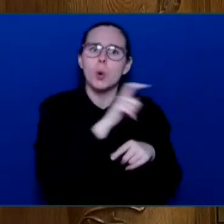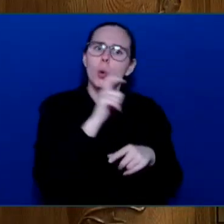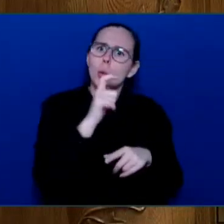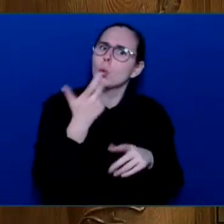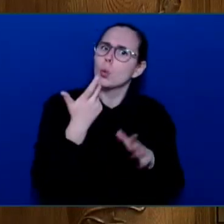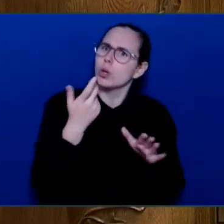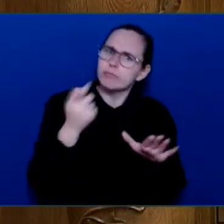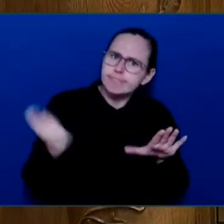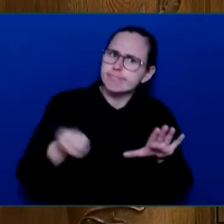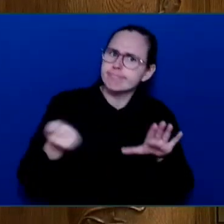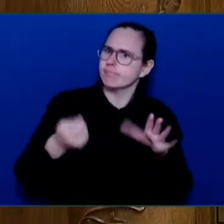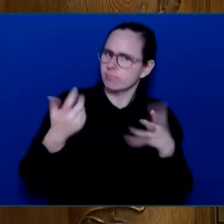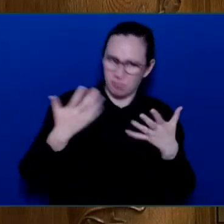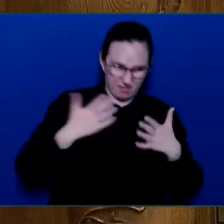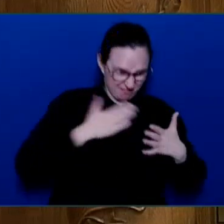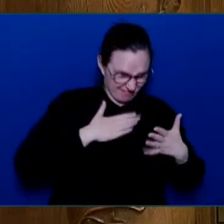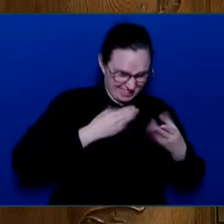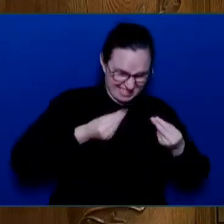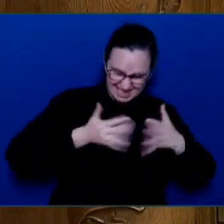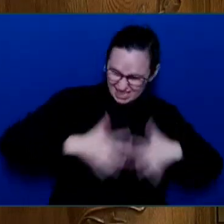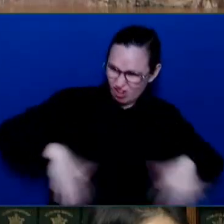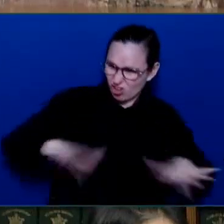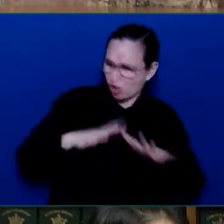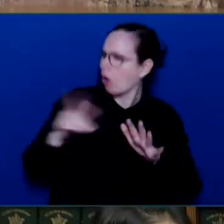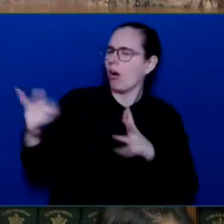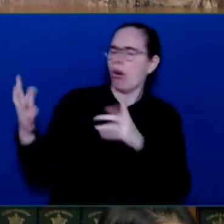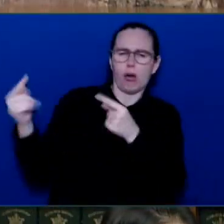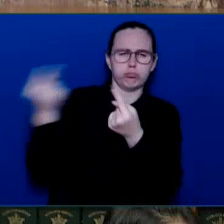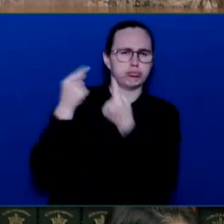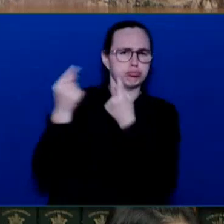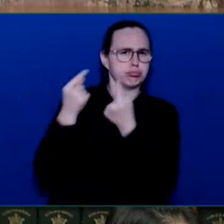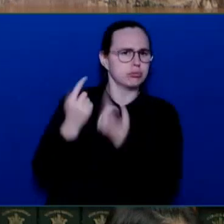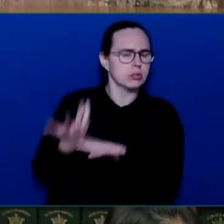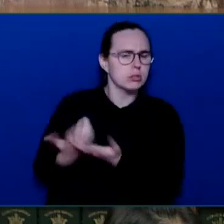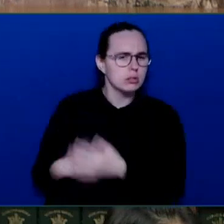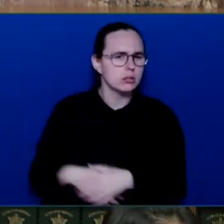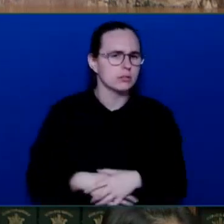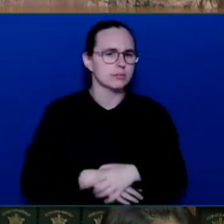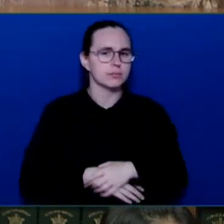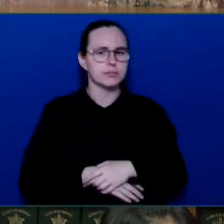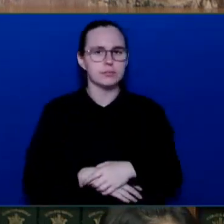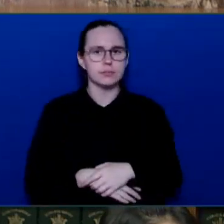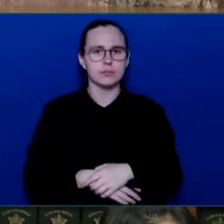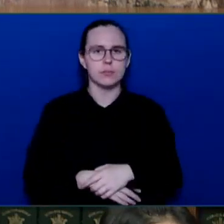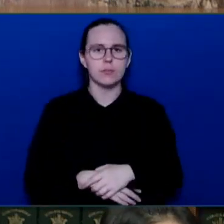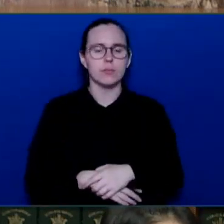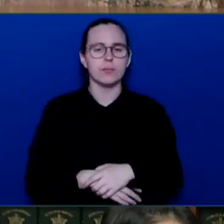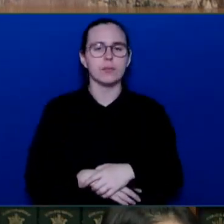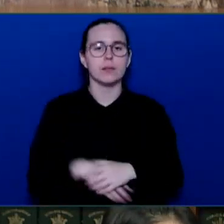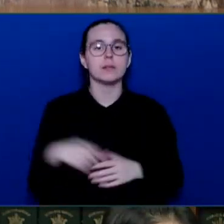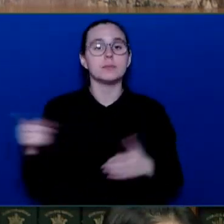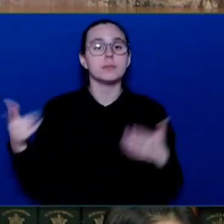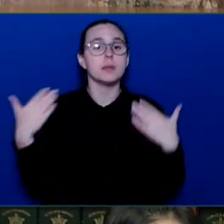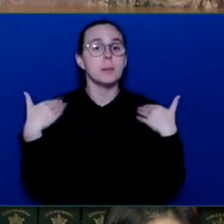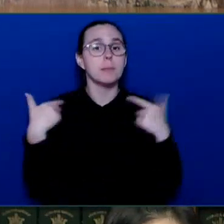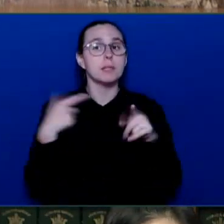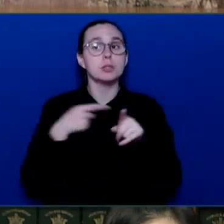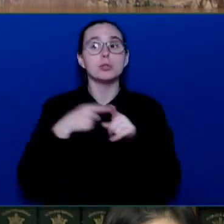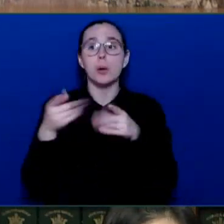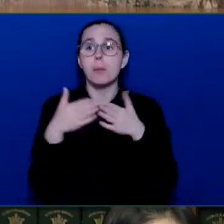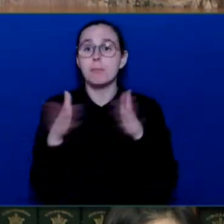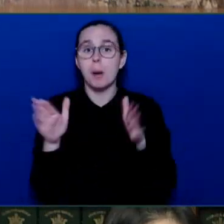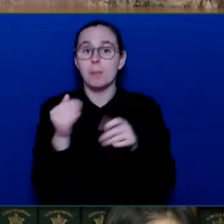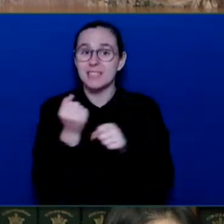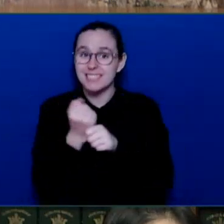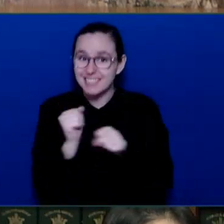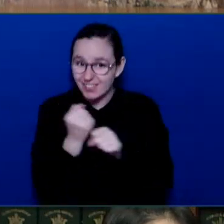Minister of Public Safety and Solicitor General. Thank you, Honourable Speaker, and I appreciate the question from the member. The